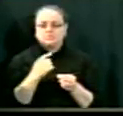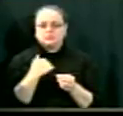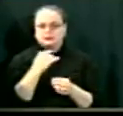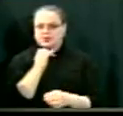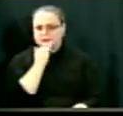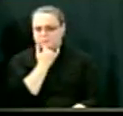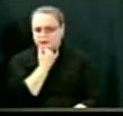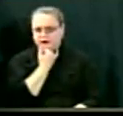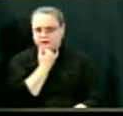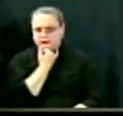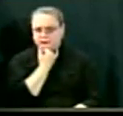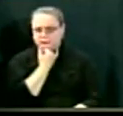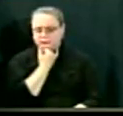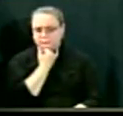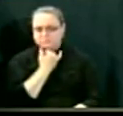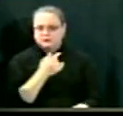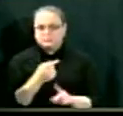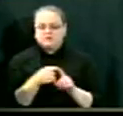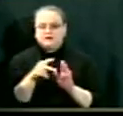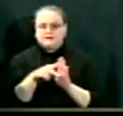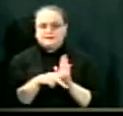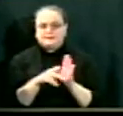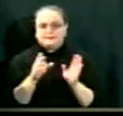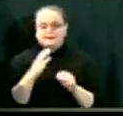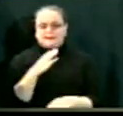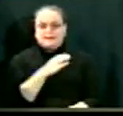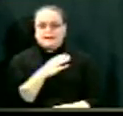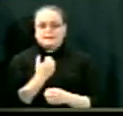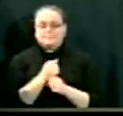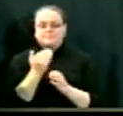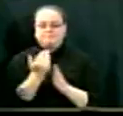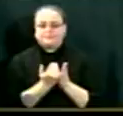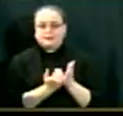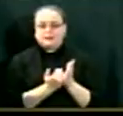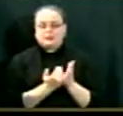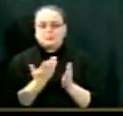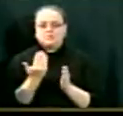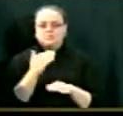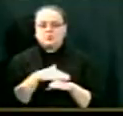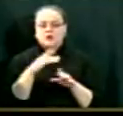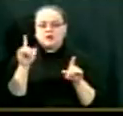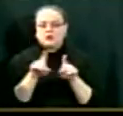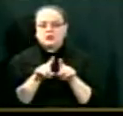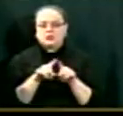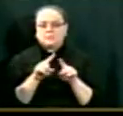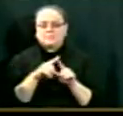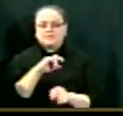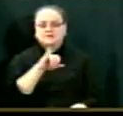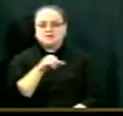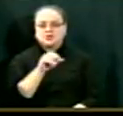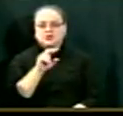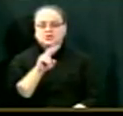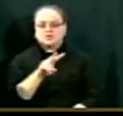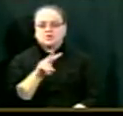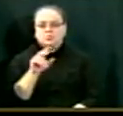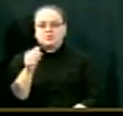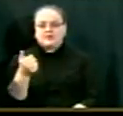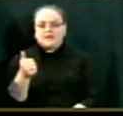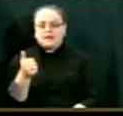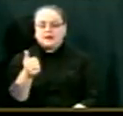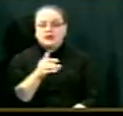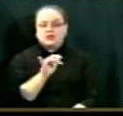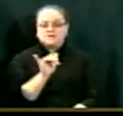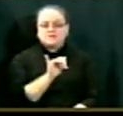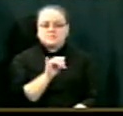incorrect? From the policy committee, I did make that list of those that were on consent, but J210 is similar